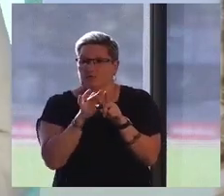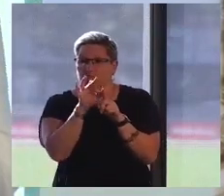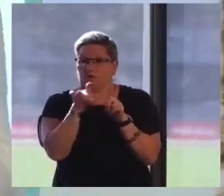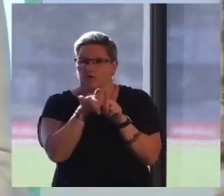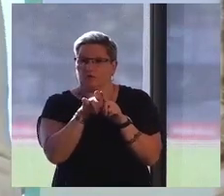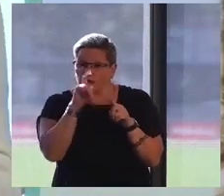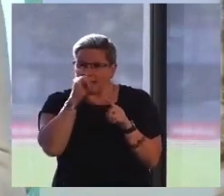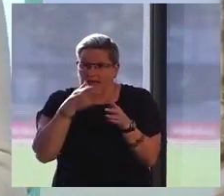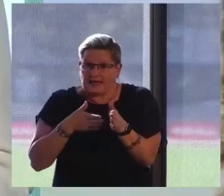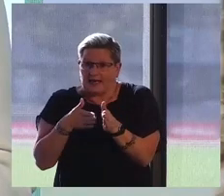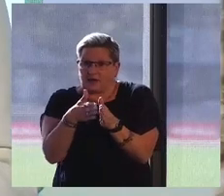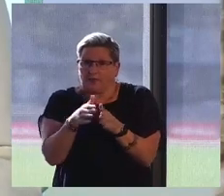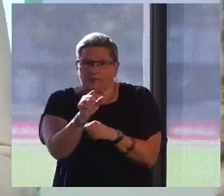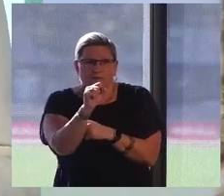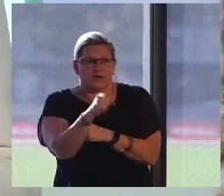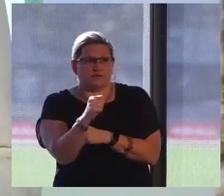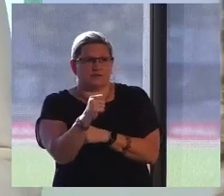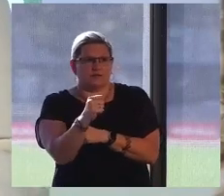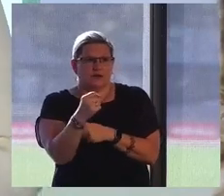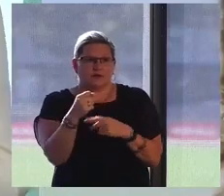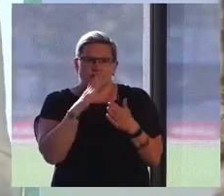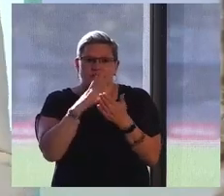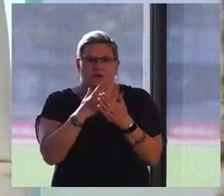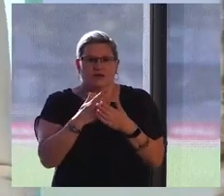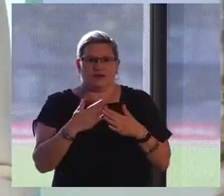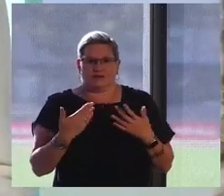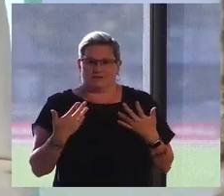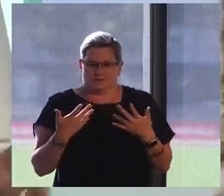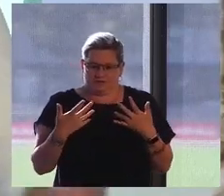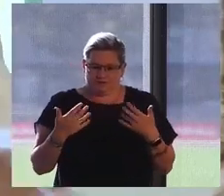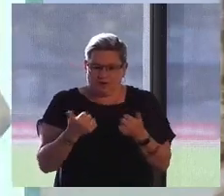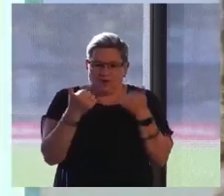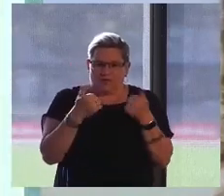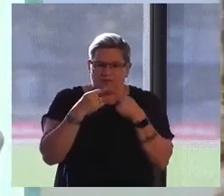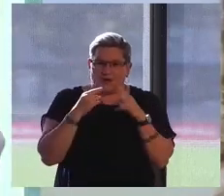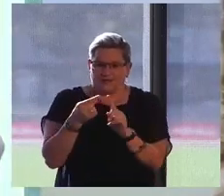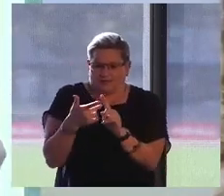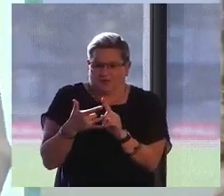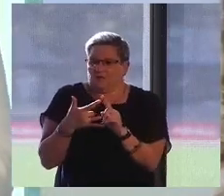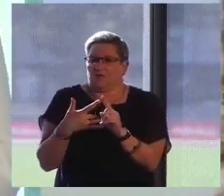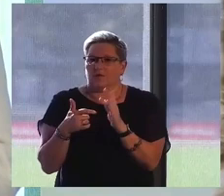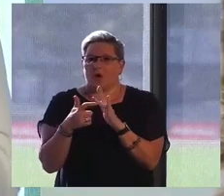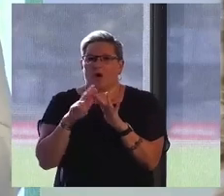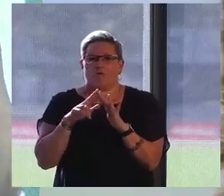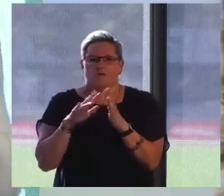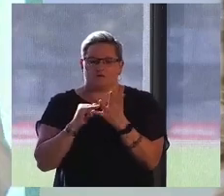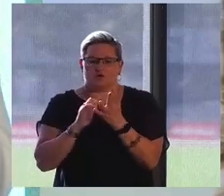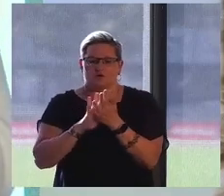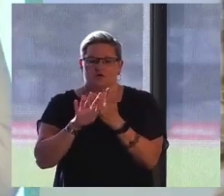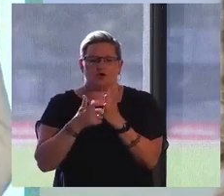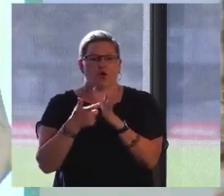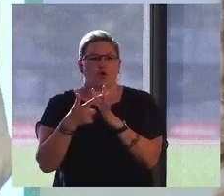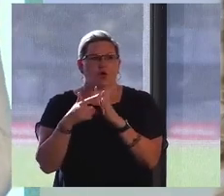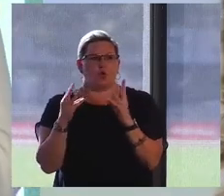but we're starting from a way behind on that. So that's specifically on offshore wind. And then on the broader issue of nature